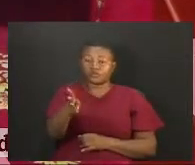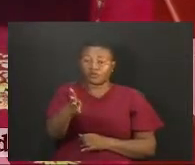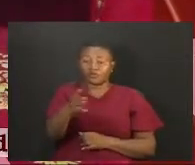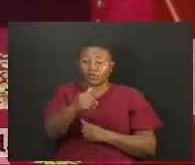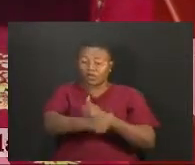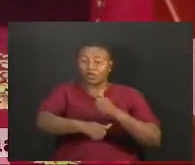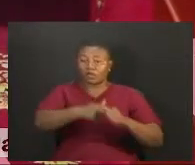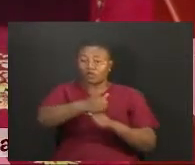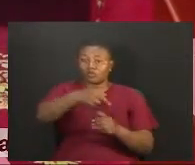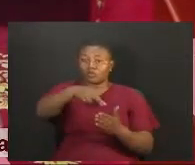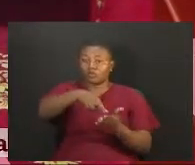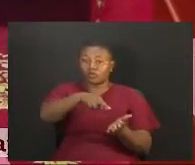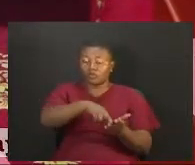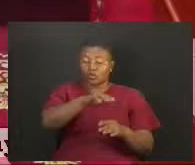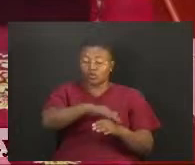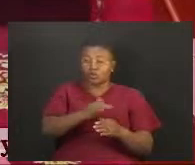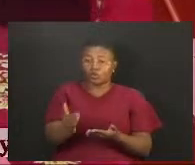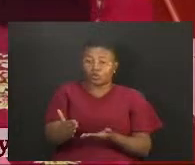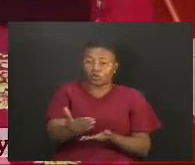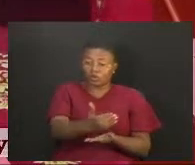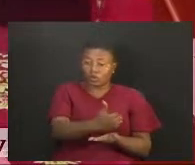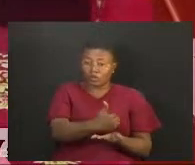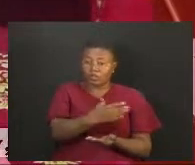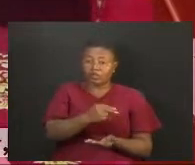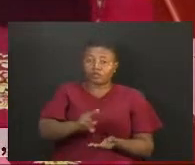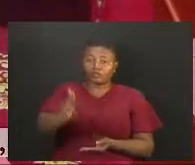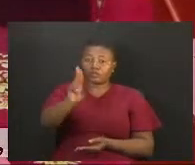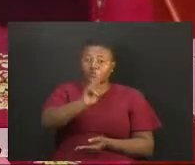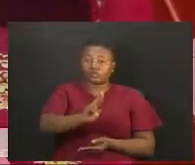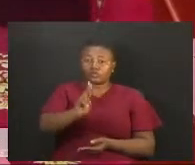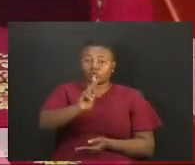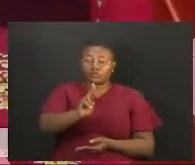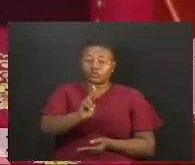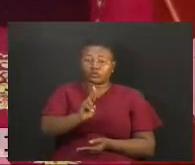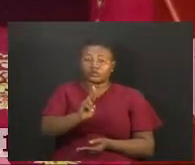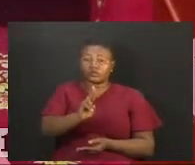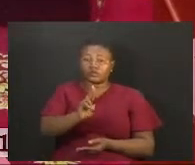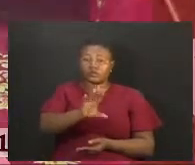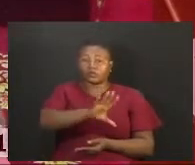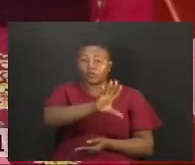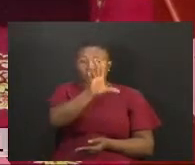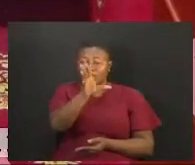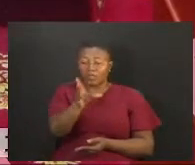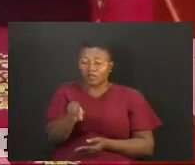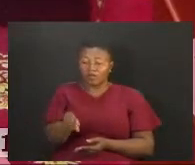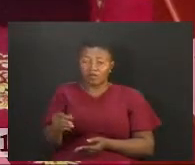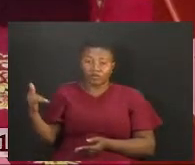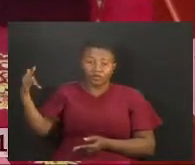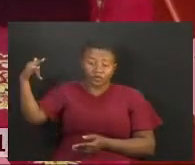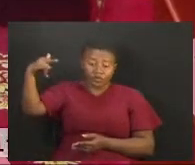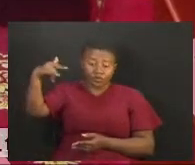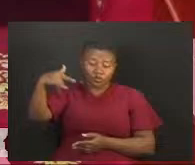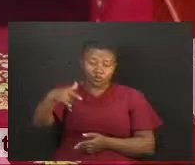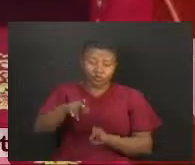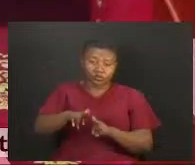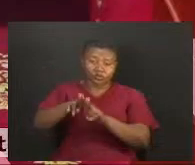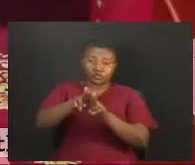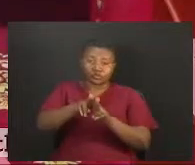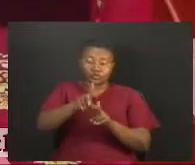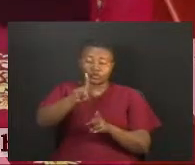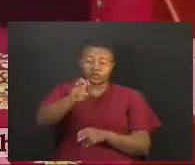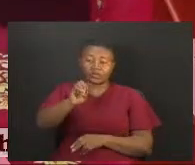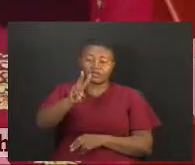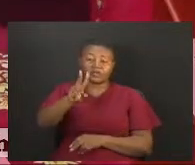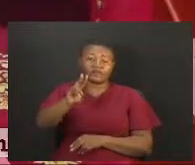Report on the collection and utilization of the African Import Union Levy, in line with Section